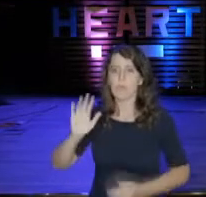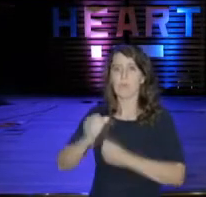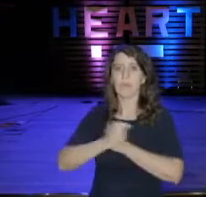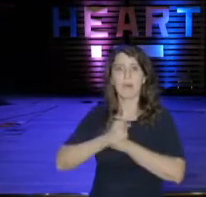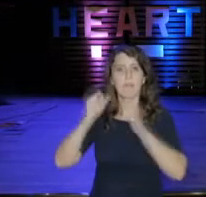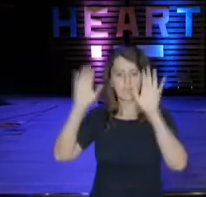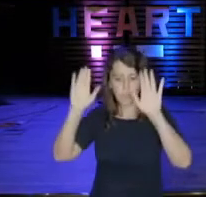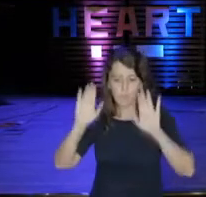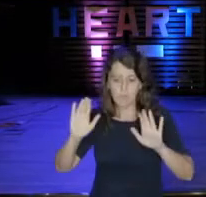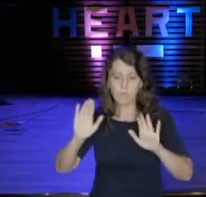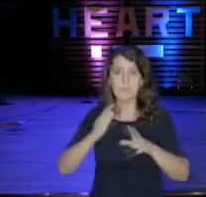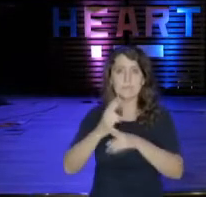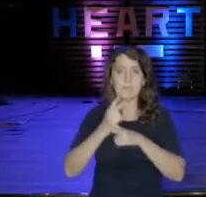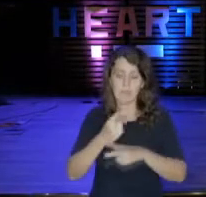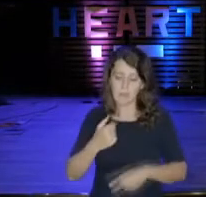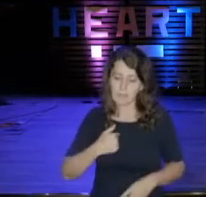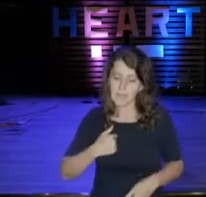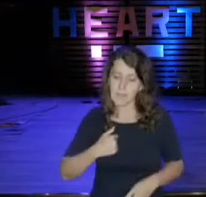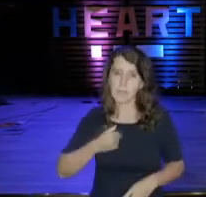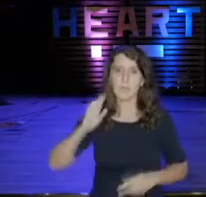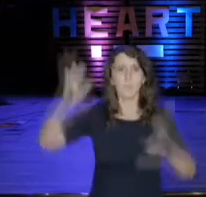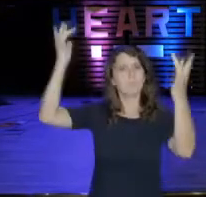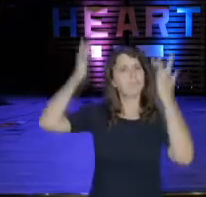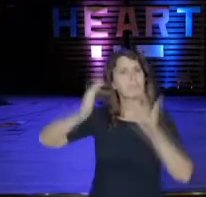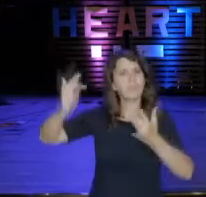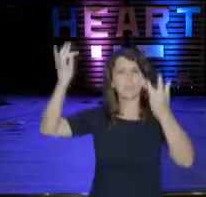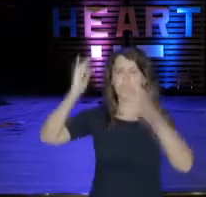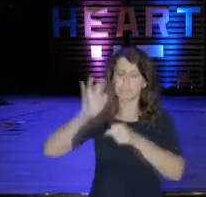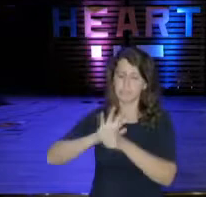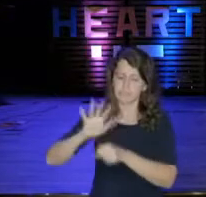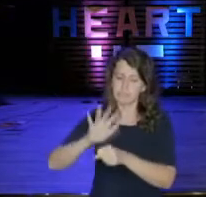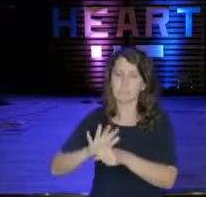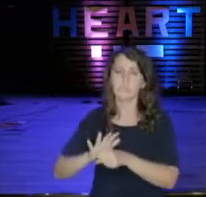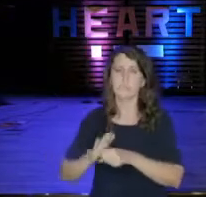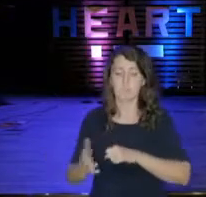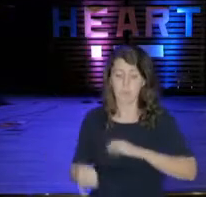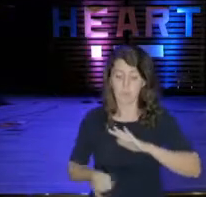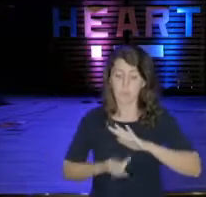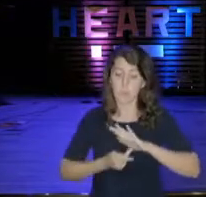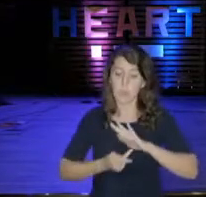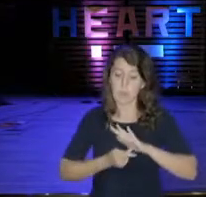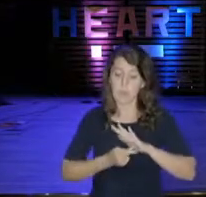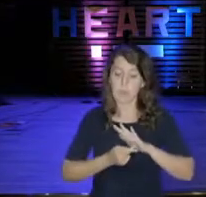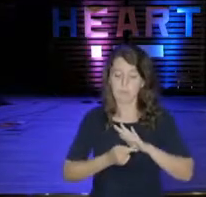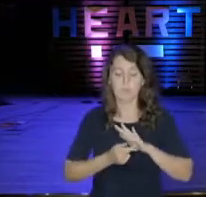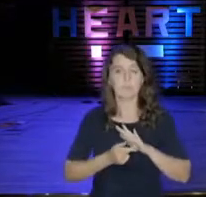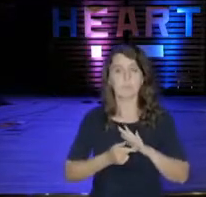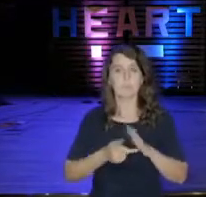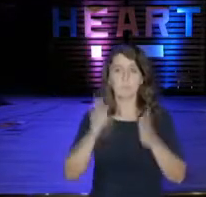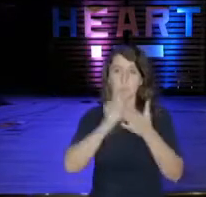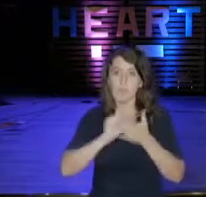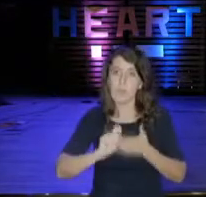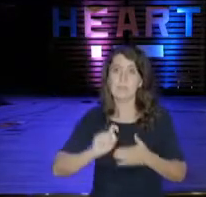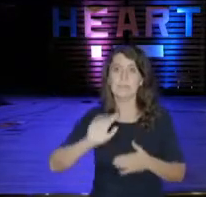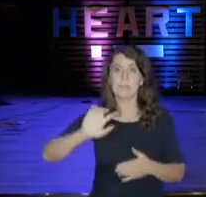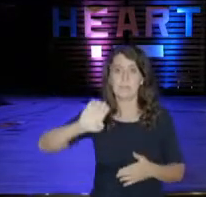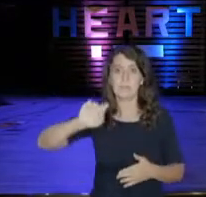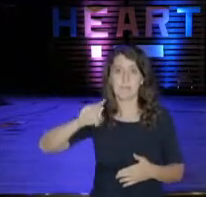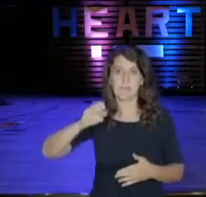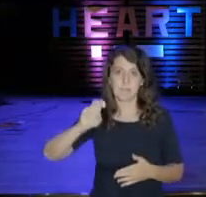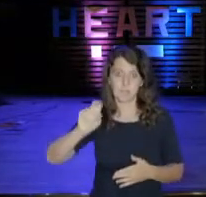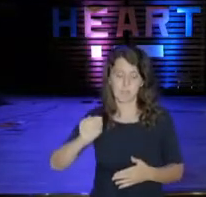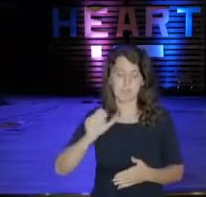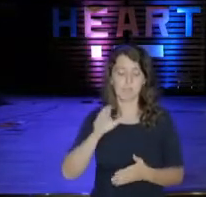Paul believed in kindness and gentleness so much, he writes the church in Ephesus in Ephesians chapter 4:2, always be humble and